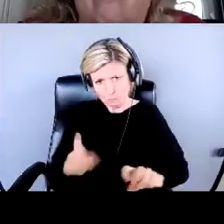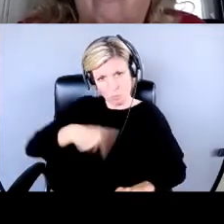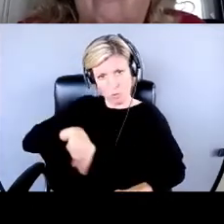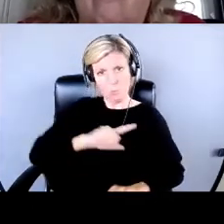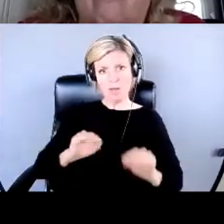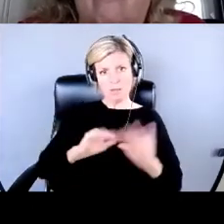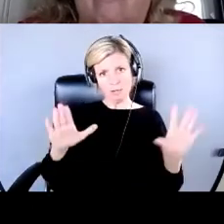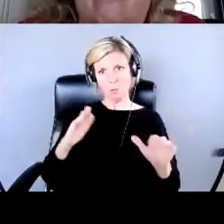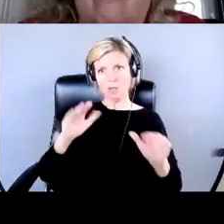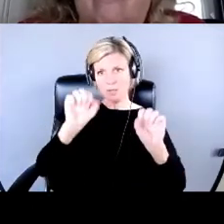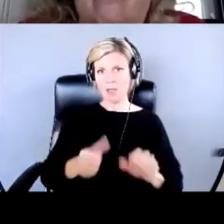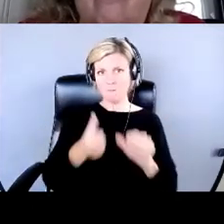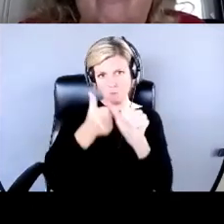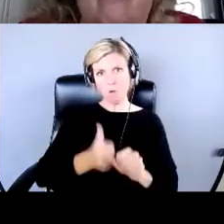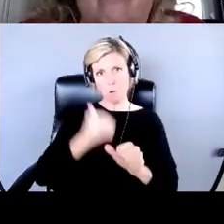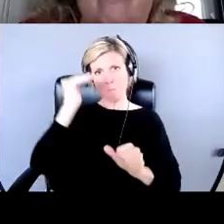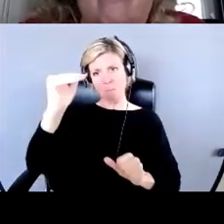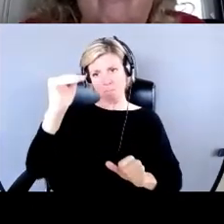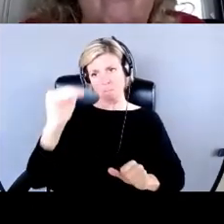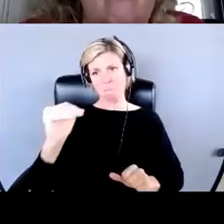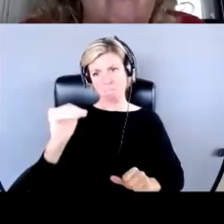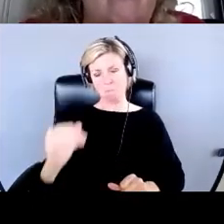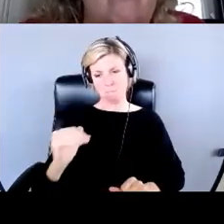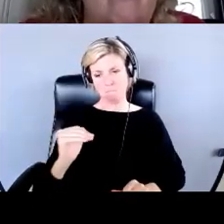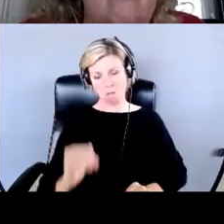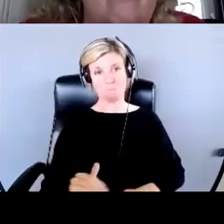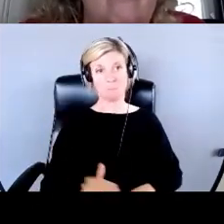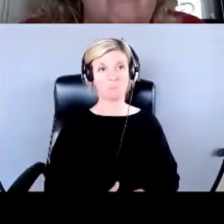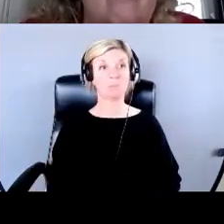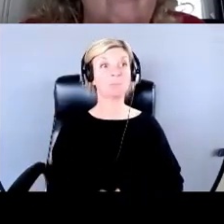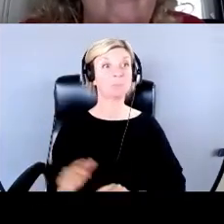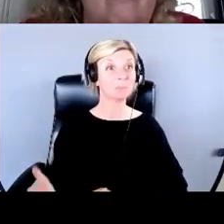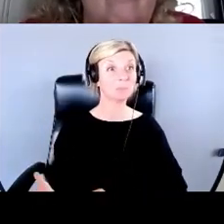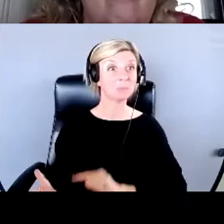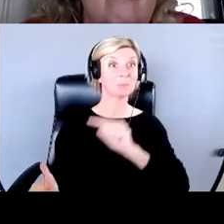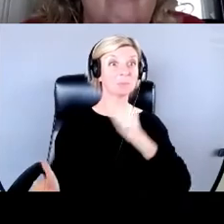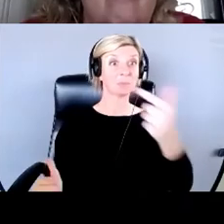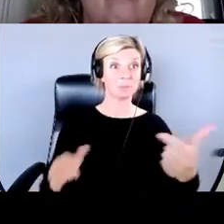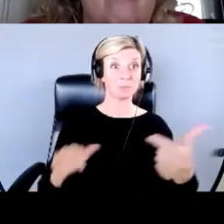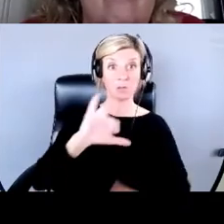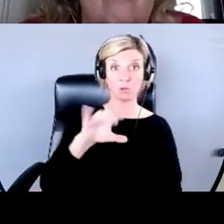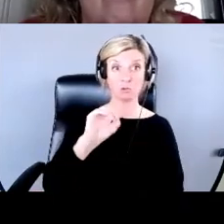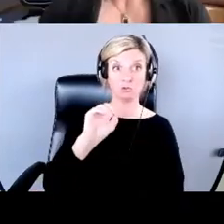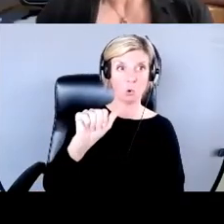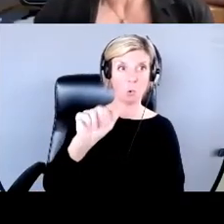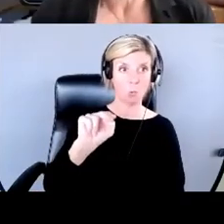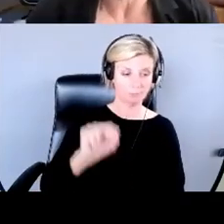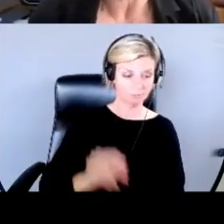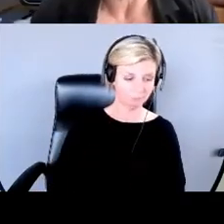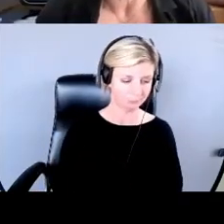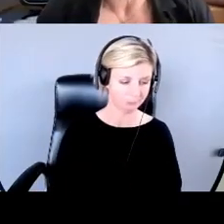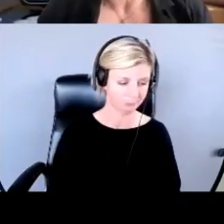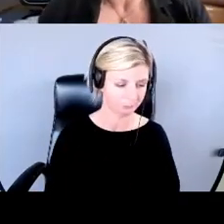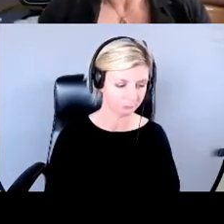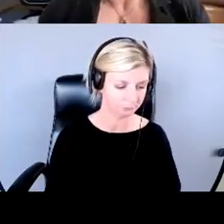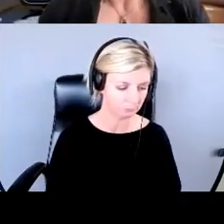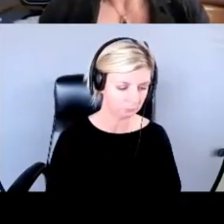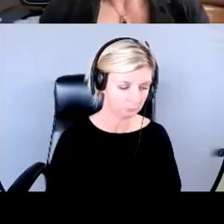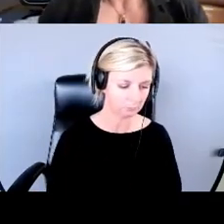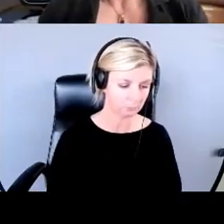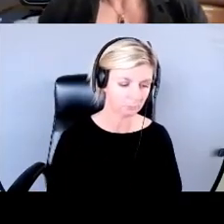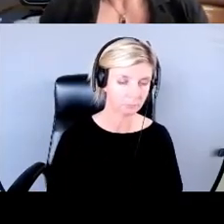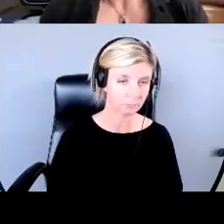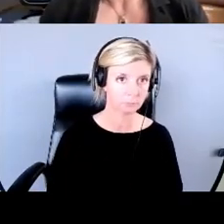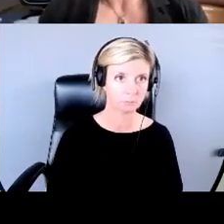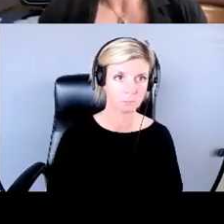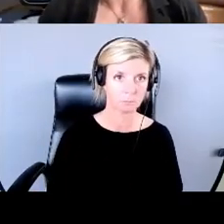And Joan and then Vivian, I see you both had your hands up. So Joan, you start, go ahead. Yeah, it just seemed like a good place to fit this in